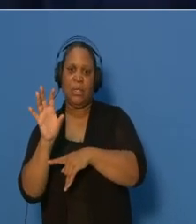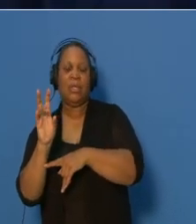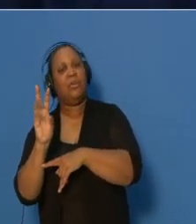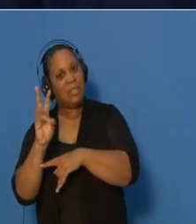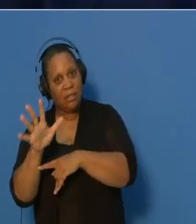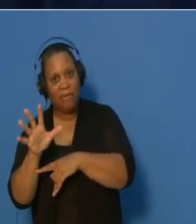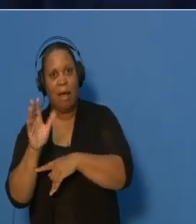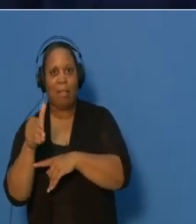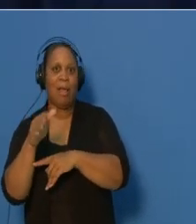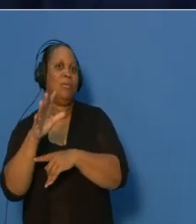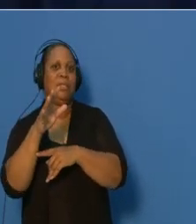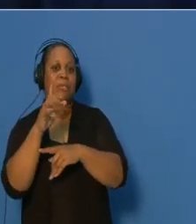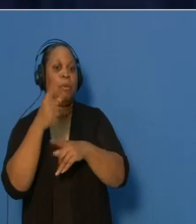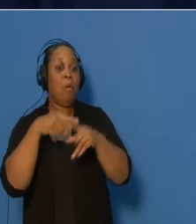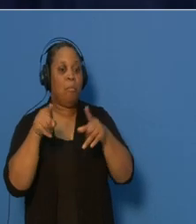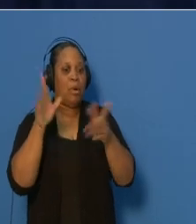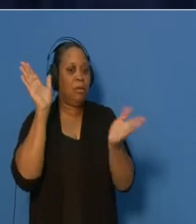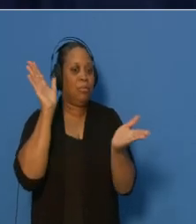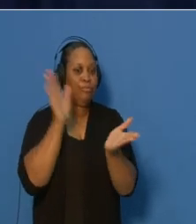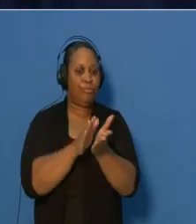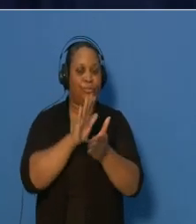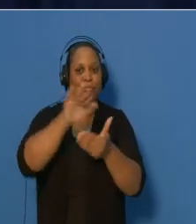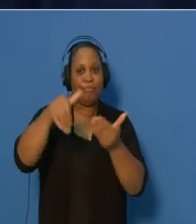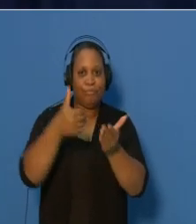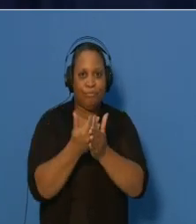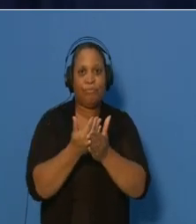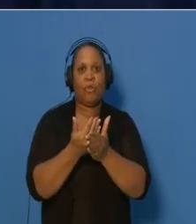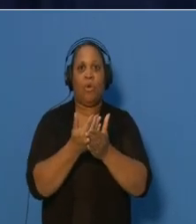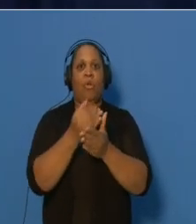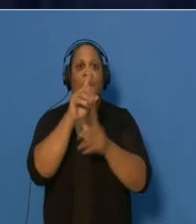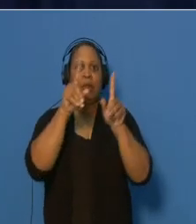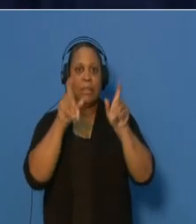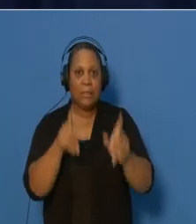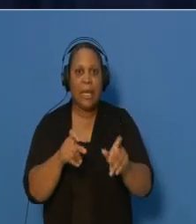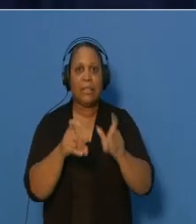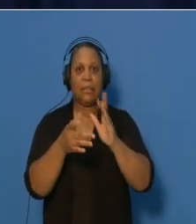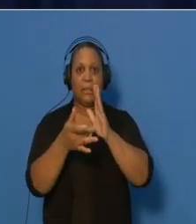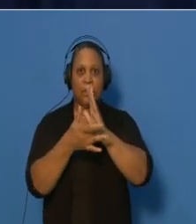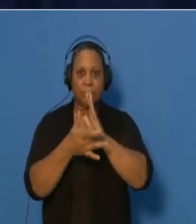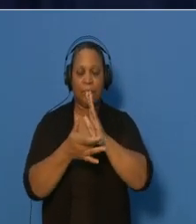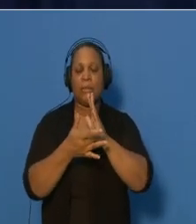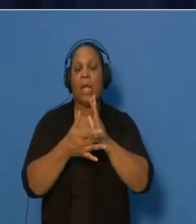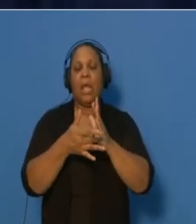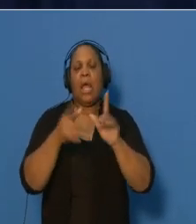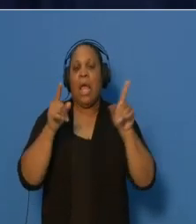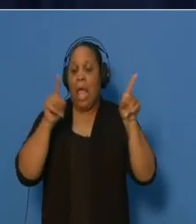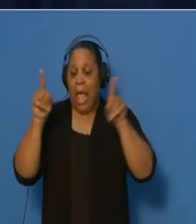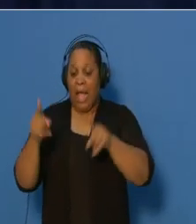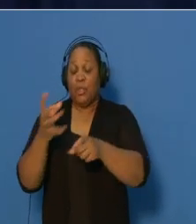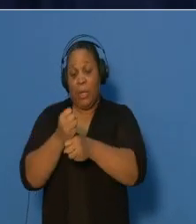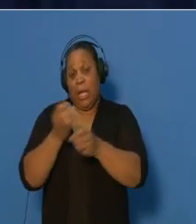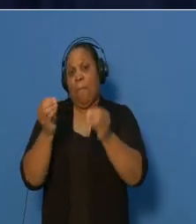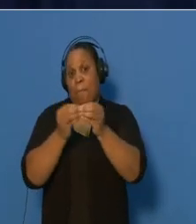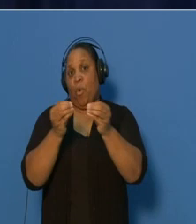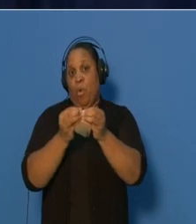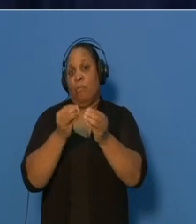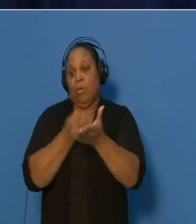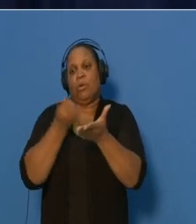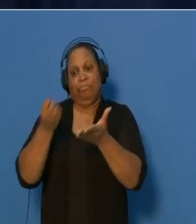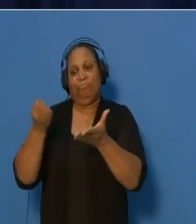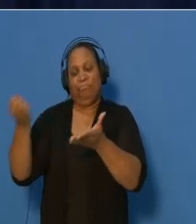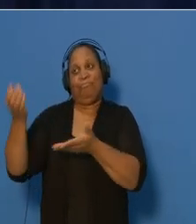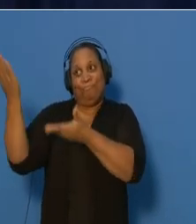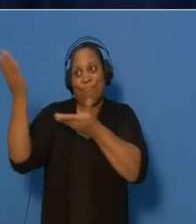are dealing with the shortage of the entire testing mantra. As we are able to get more and more supplies, and as we're able to